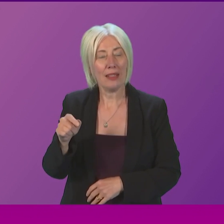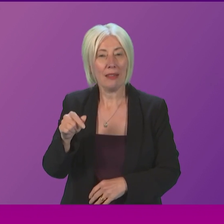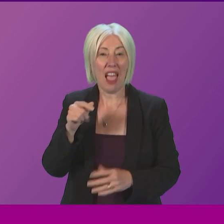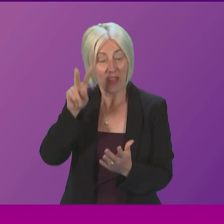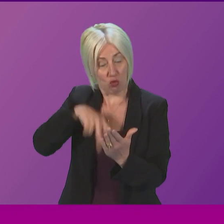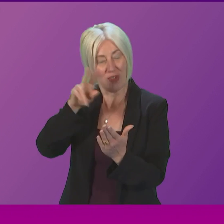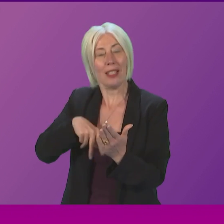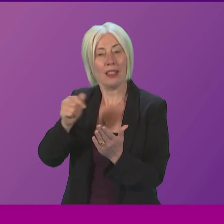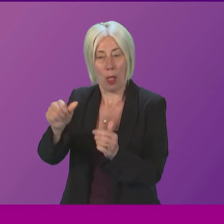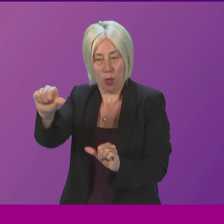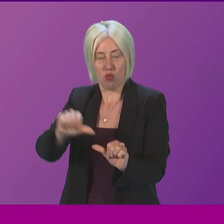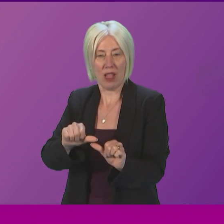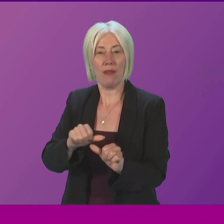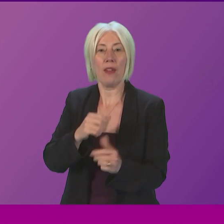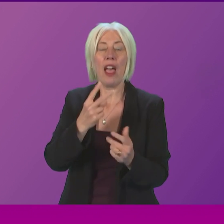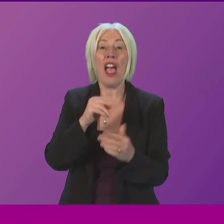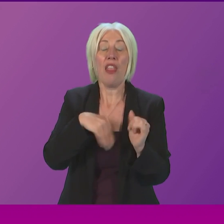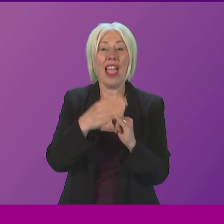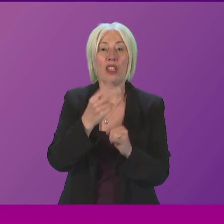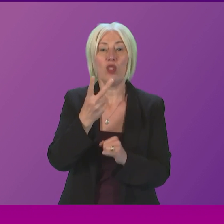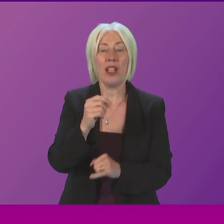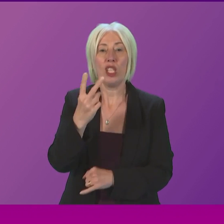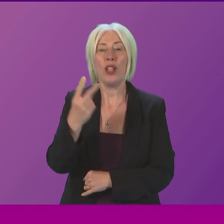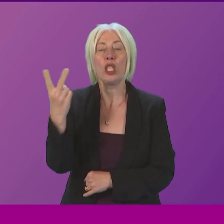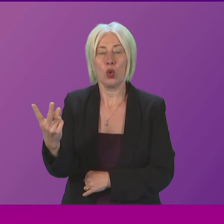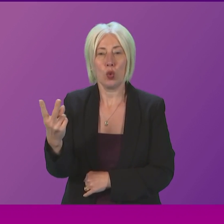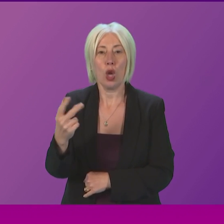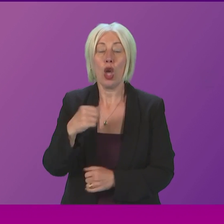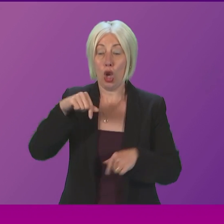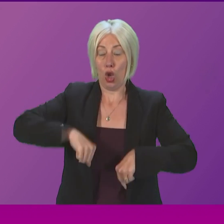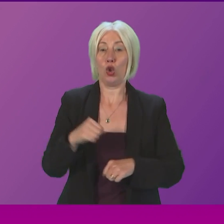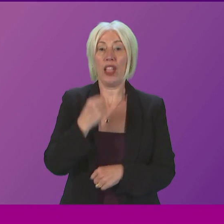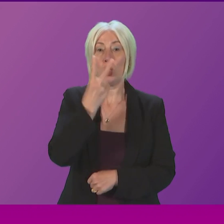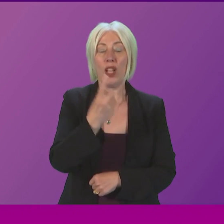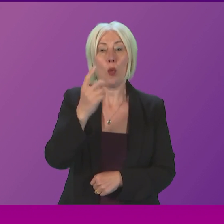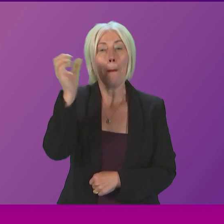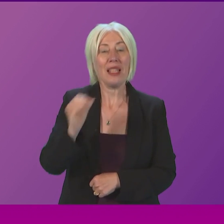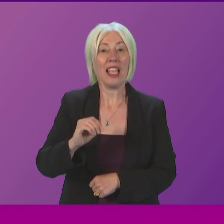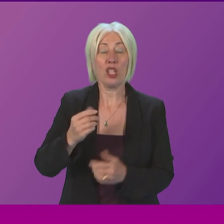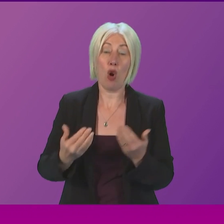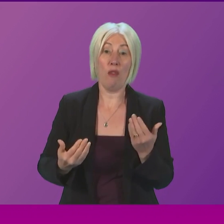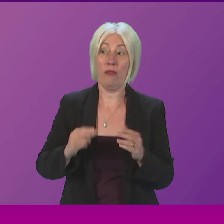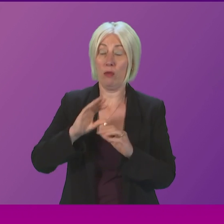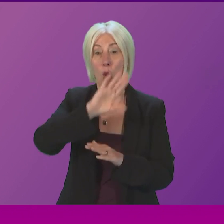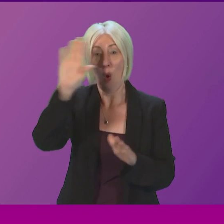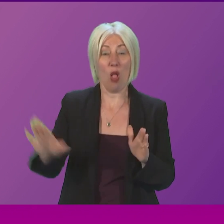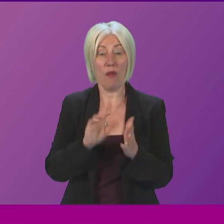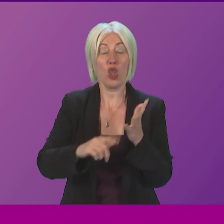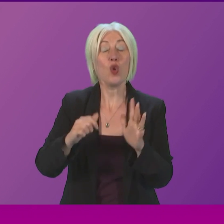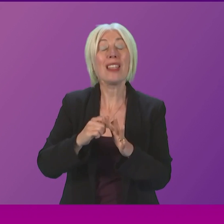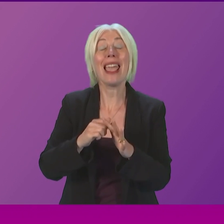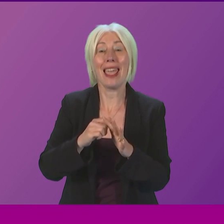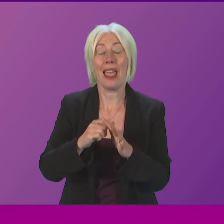know. At the year-end 2022, Scotland had 21% of total UK renewables installed capacity